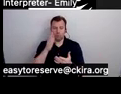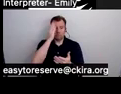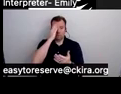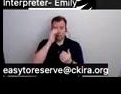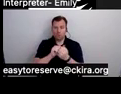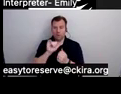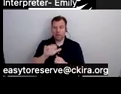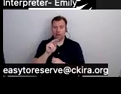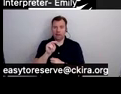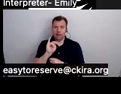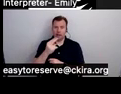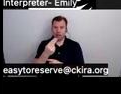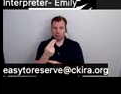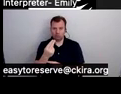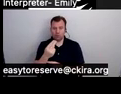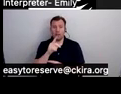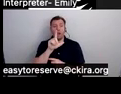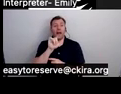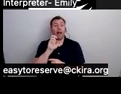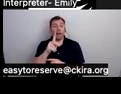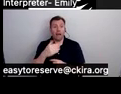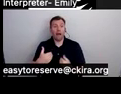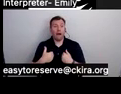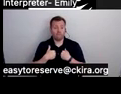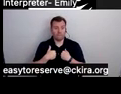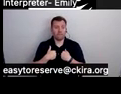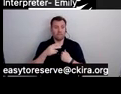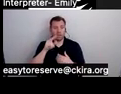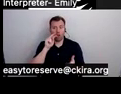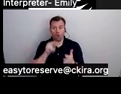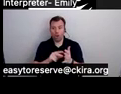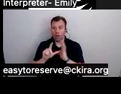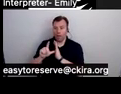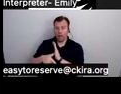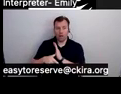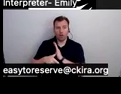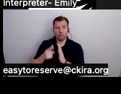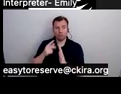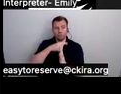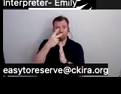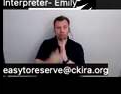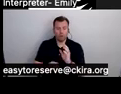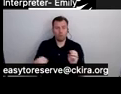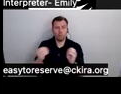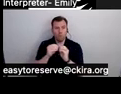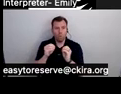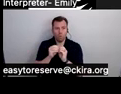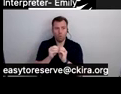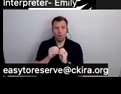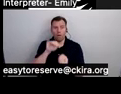so the links that I have here, you can look at these links later to dive in a little bit more. This is